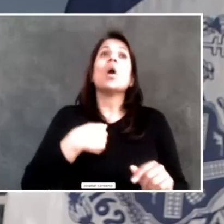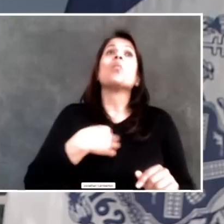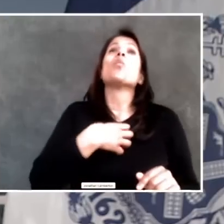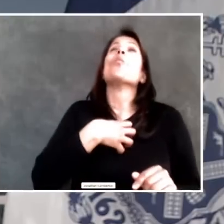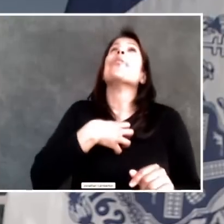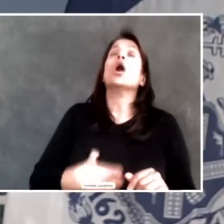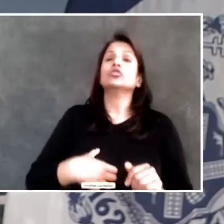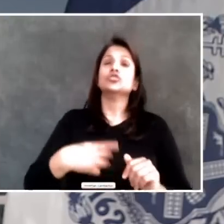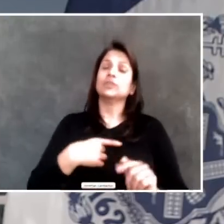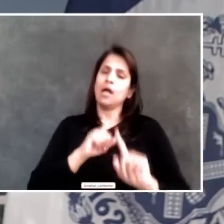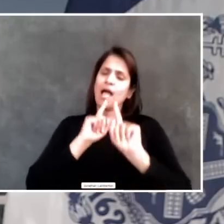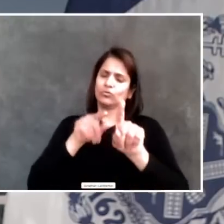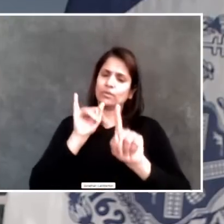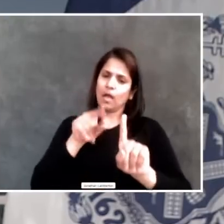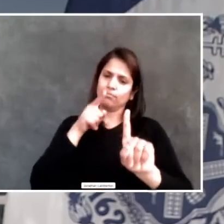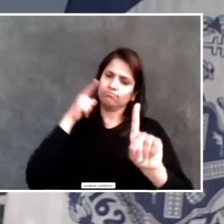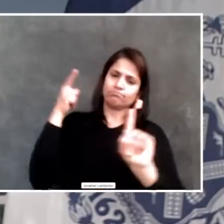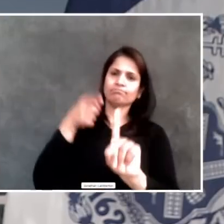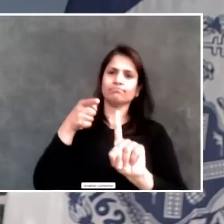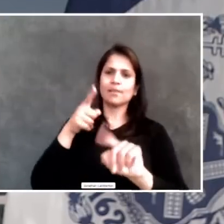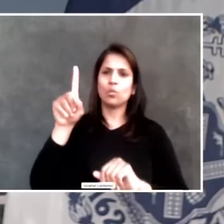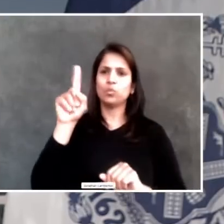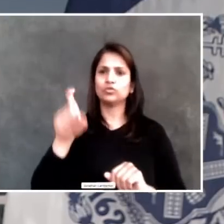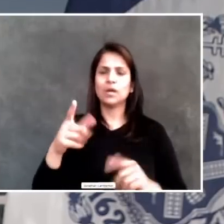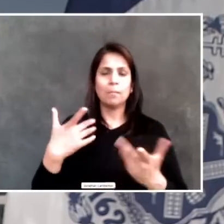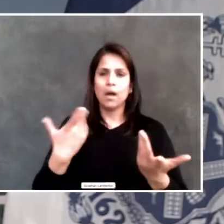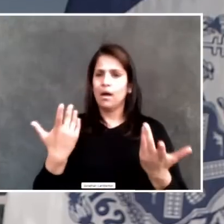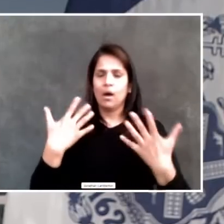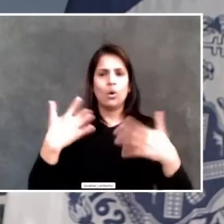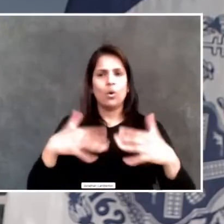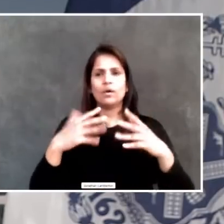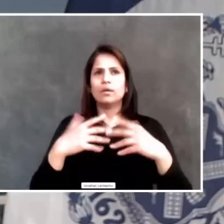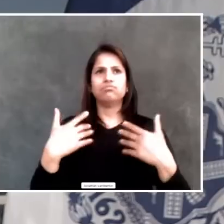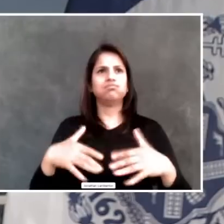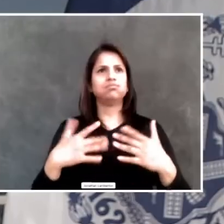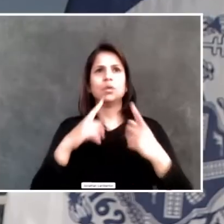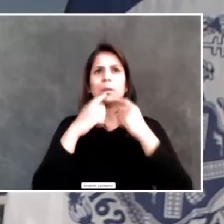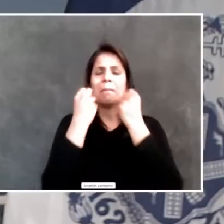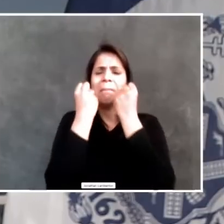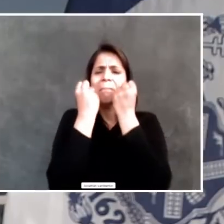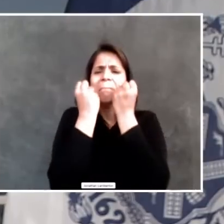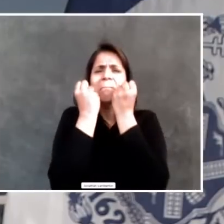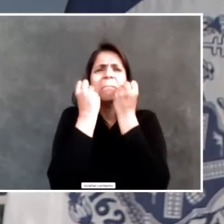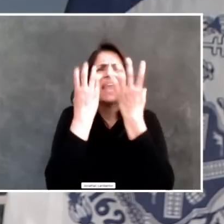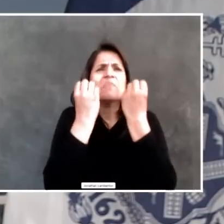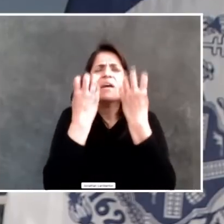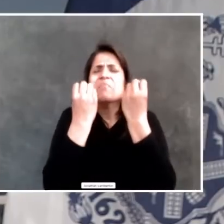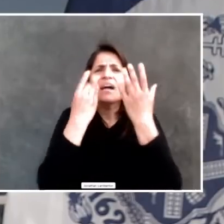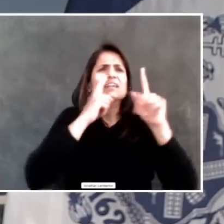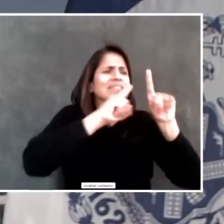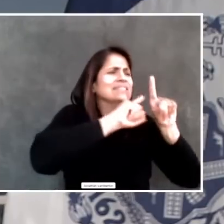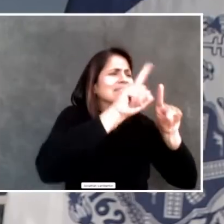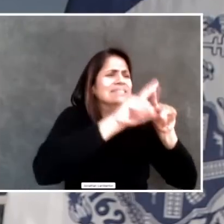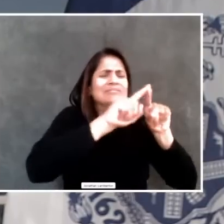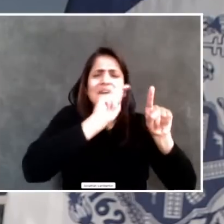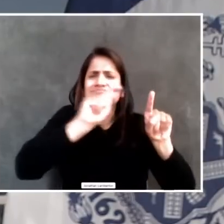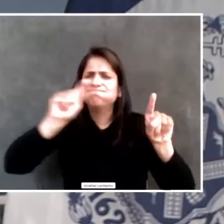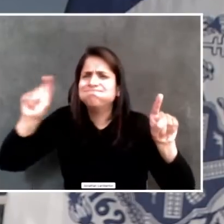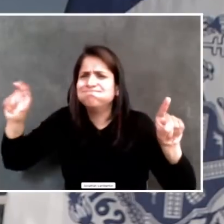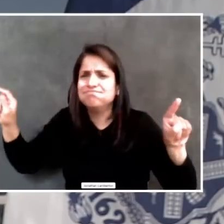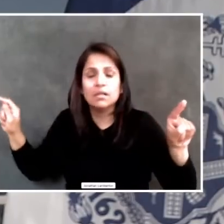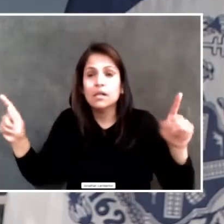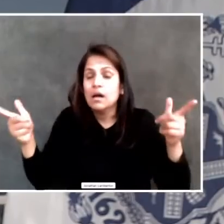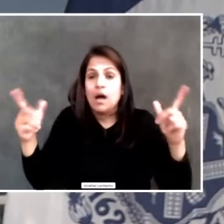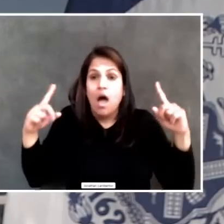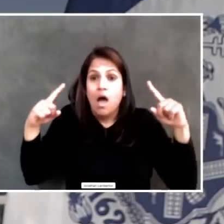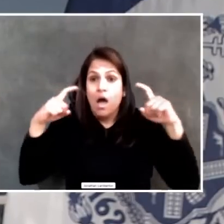reagents. And I wish I could even tell you fully what a reagent was. And there's plastics involved and all sorts of things. I've heard the phrases, but what it adds